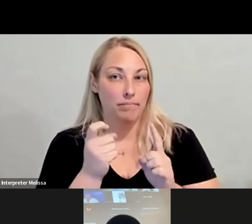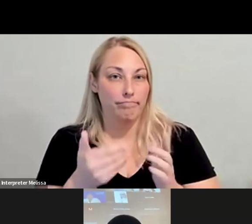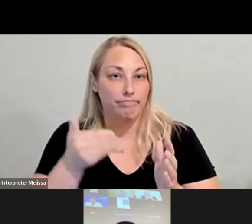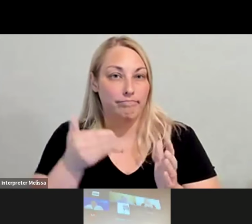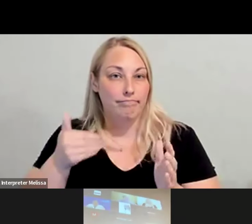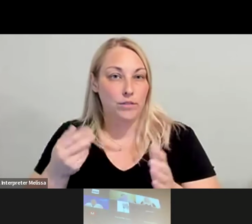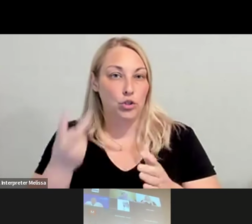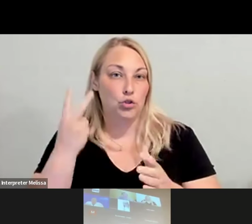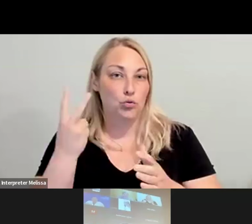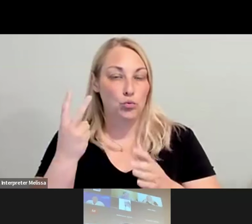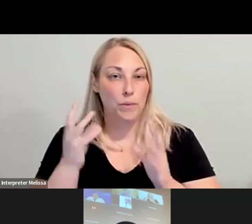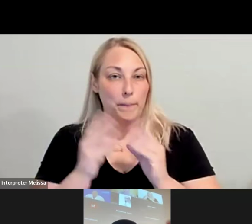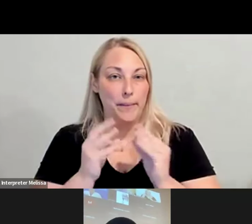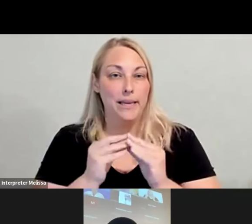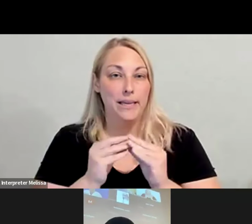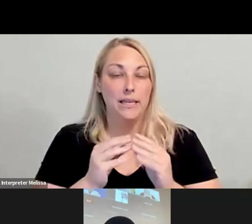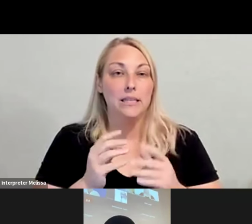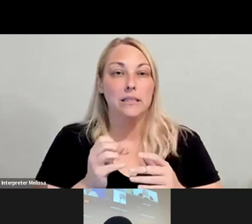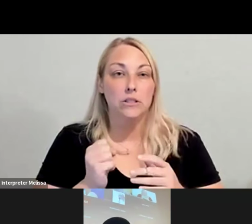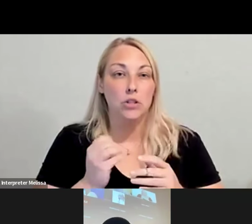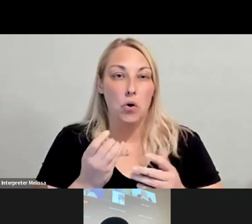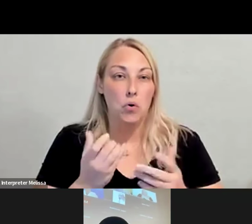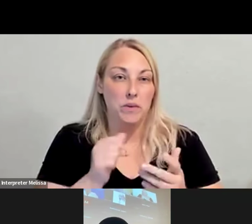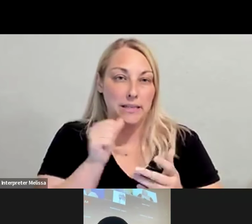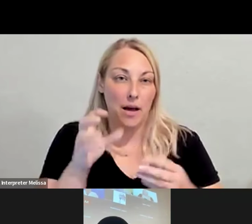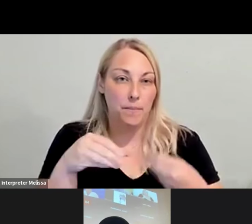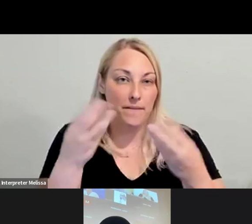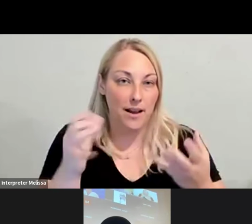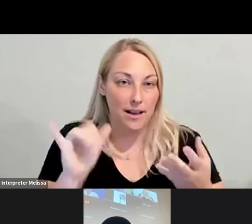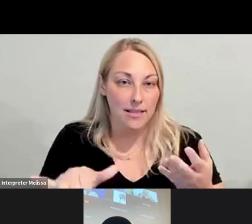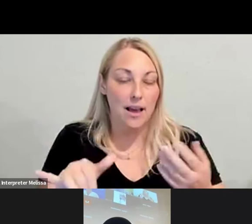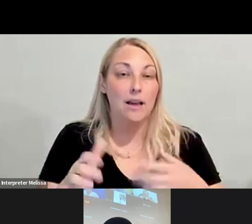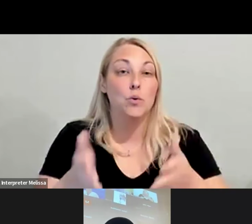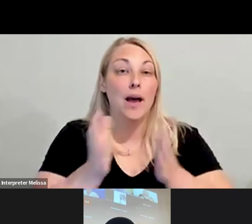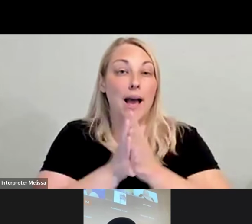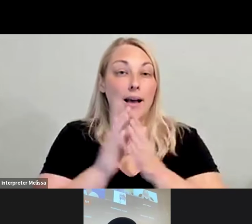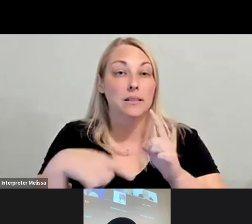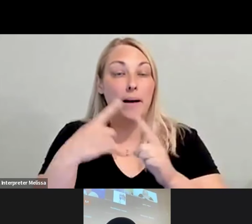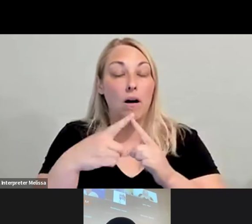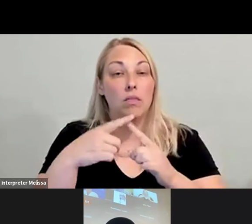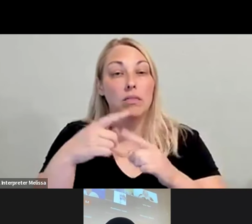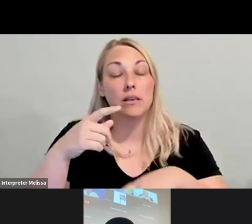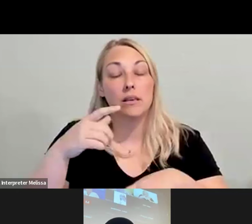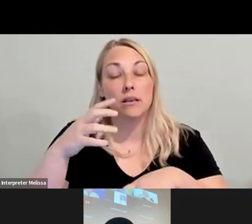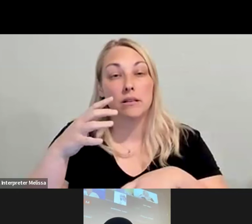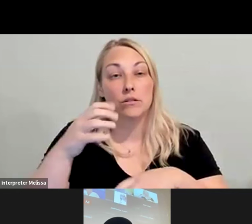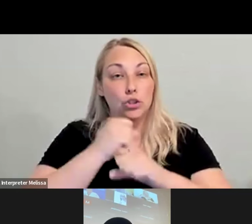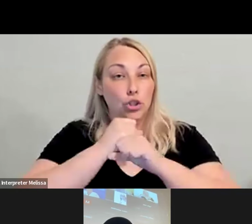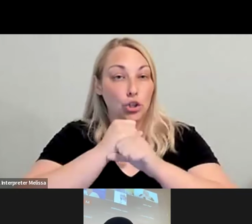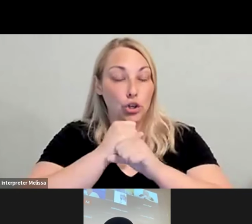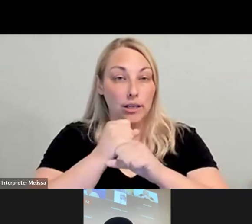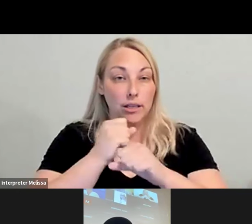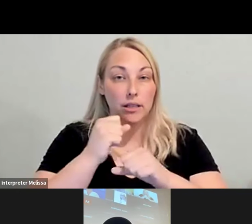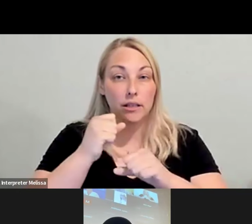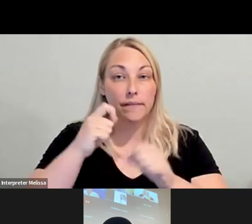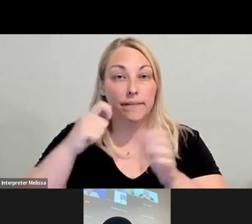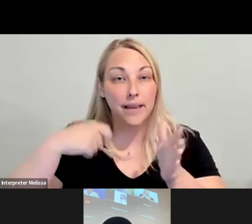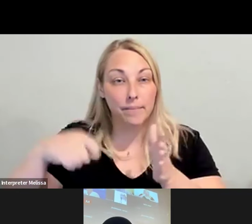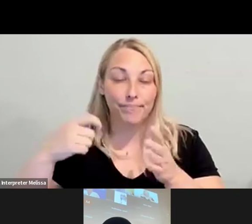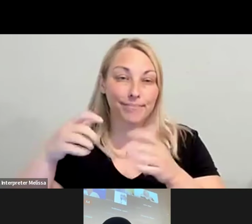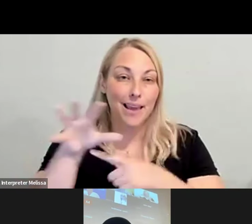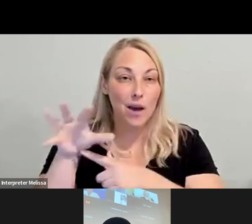the security cameras, you asked about some of the other things, and we did answer those questions. I'd be happy to supply an